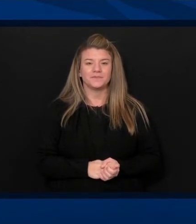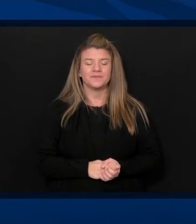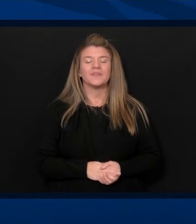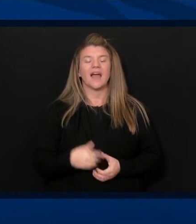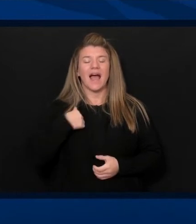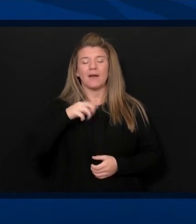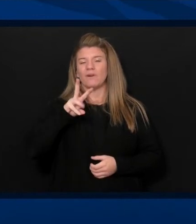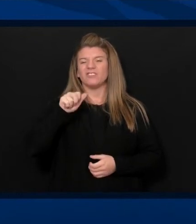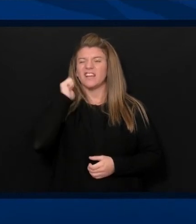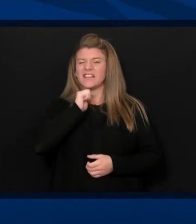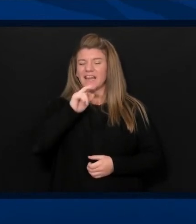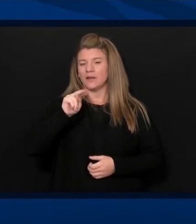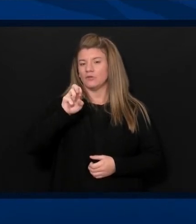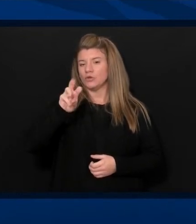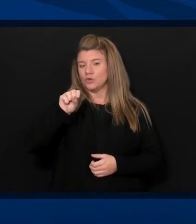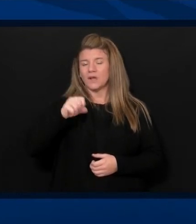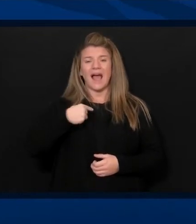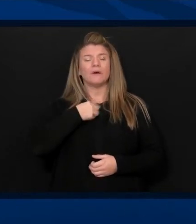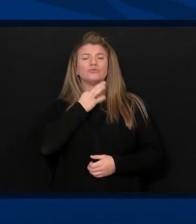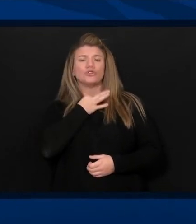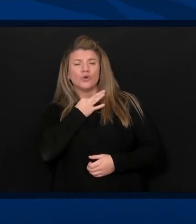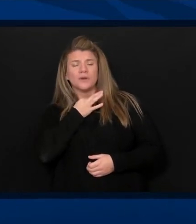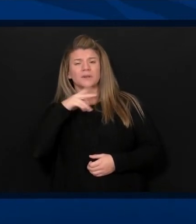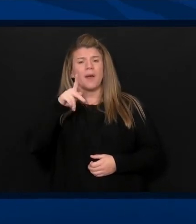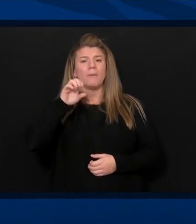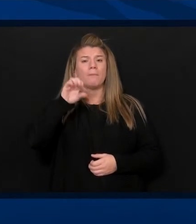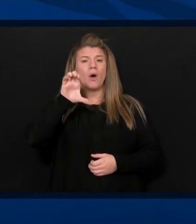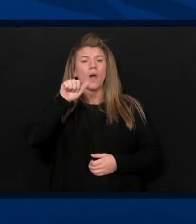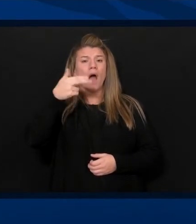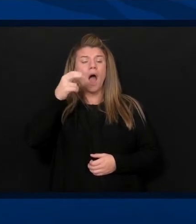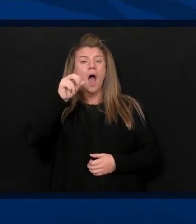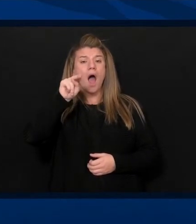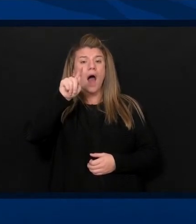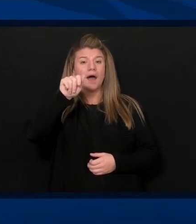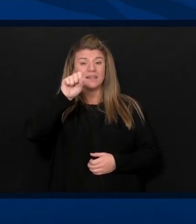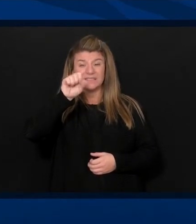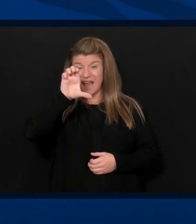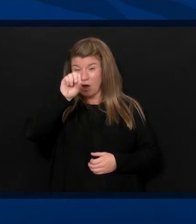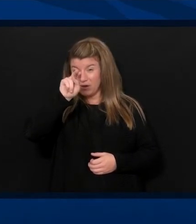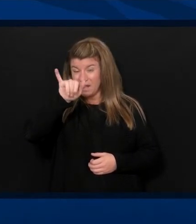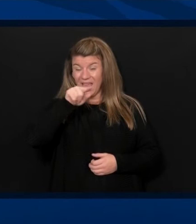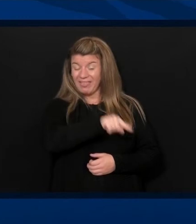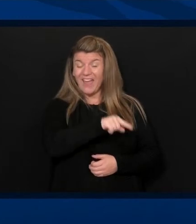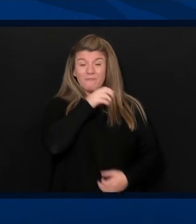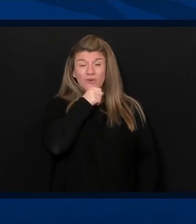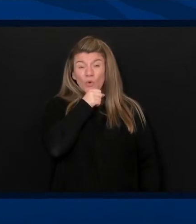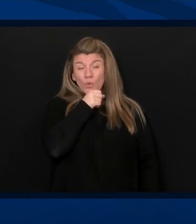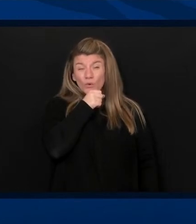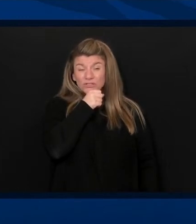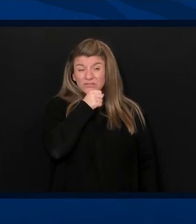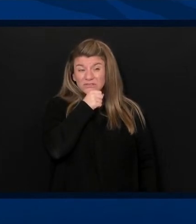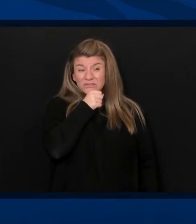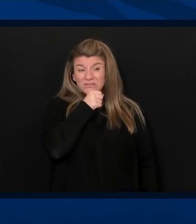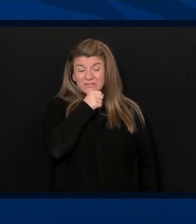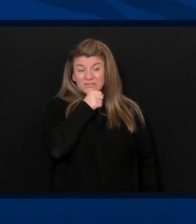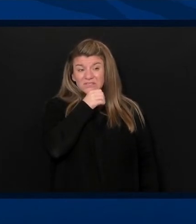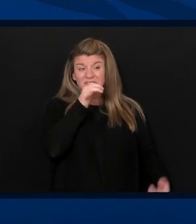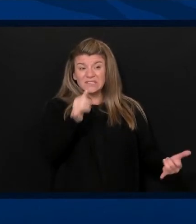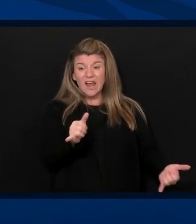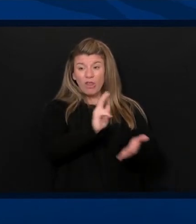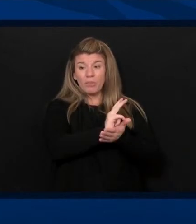Virginia Daily News. I was curious about Pocahontas County. They have been in the orange for, I believe, 3